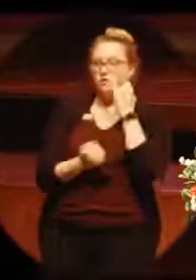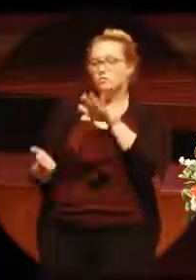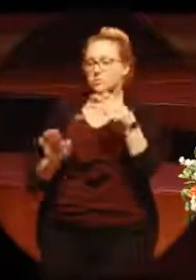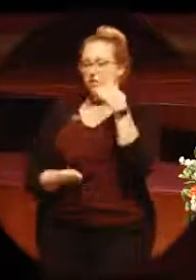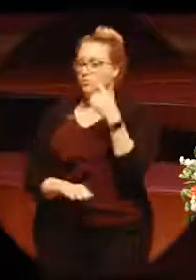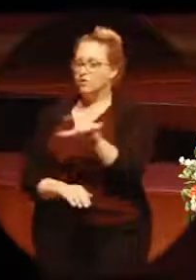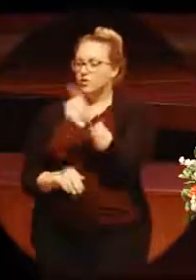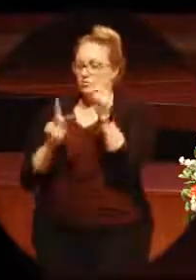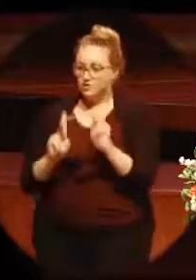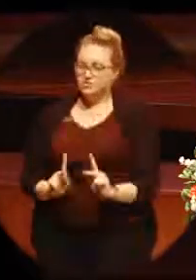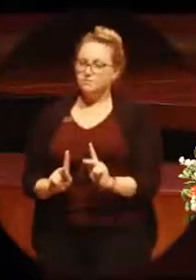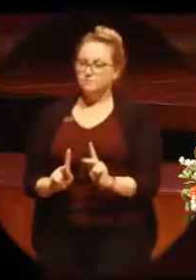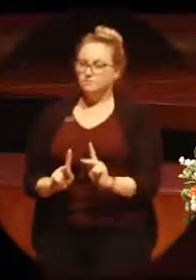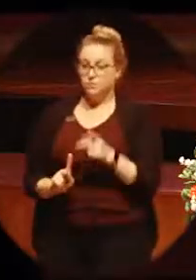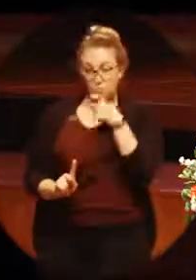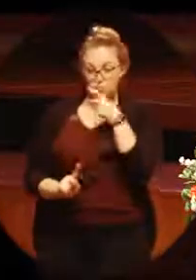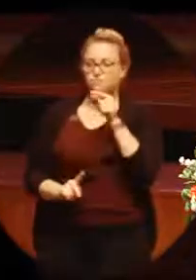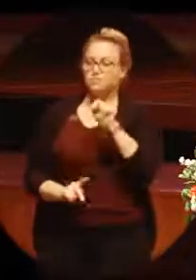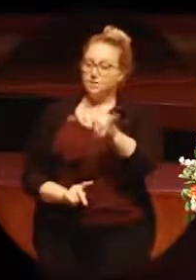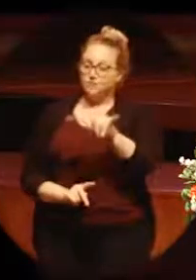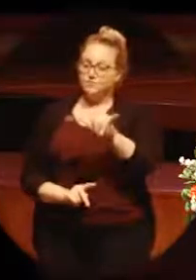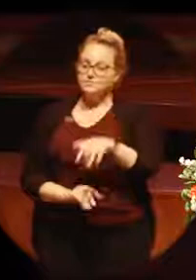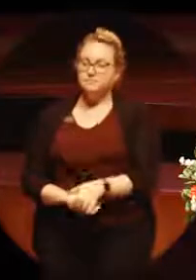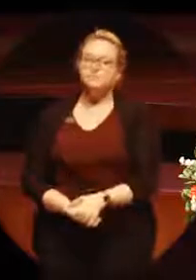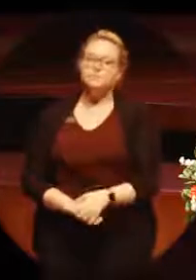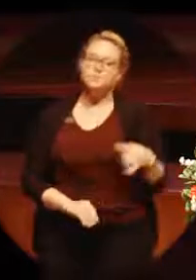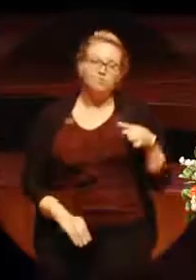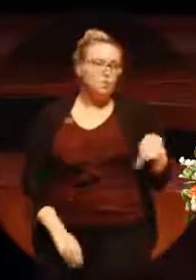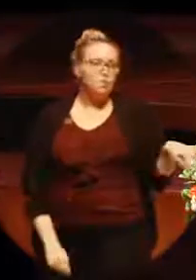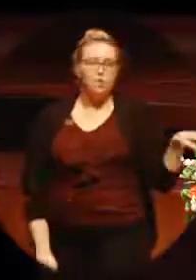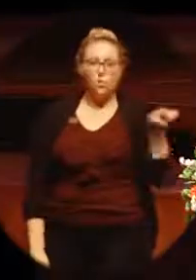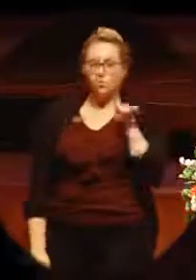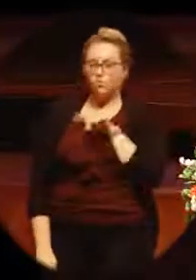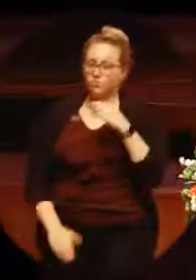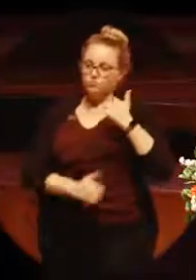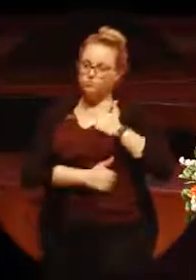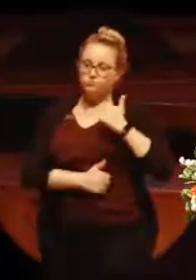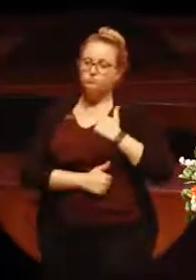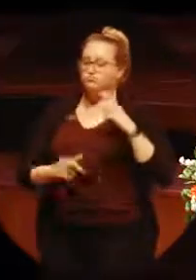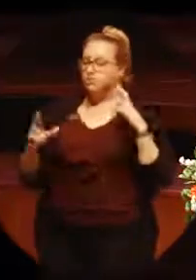That was Ty. In fact, every one of you veterans,